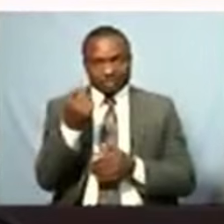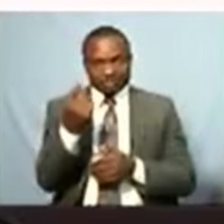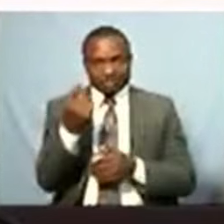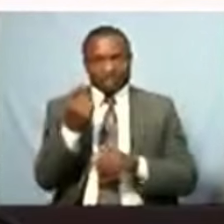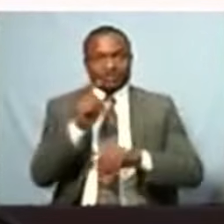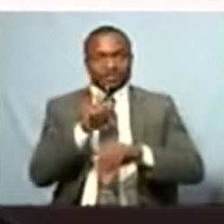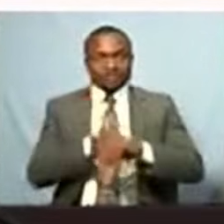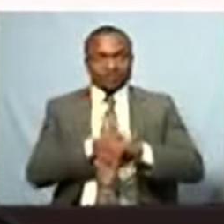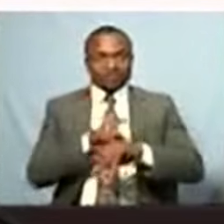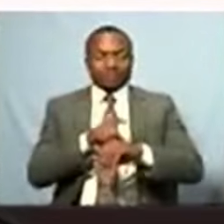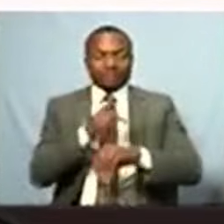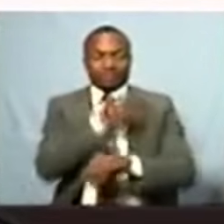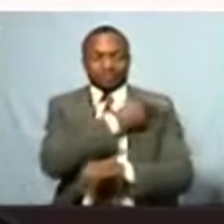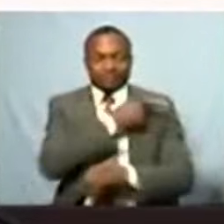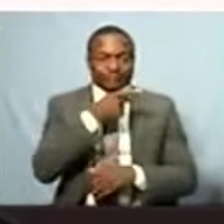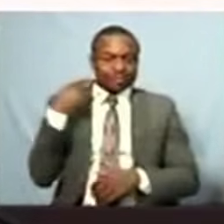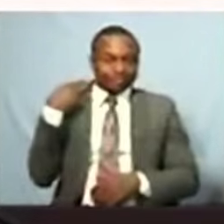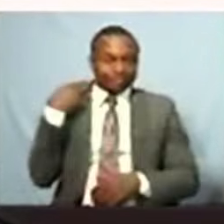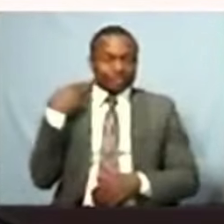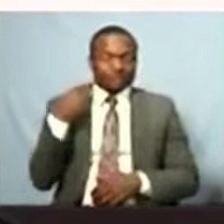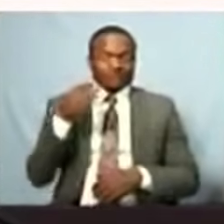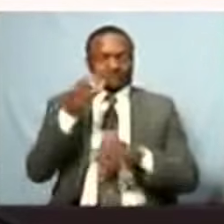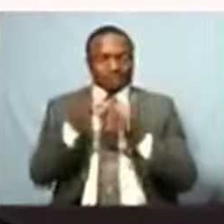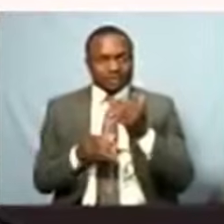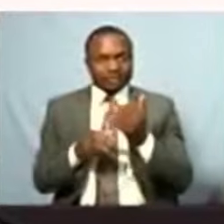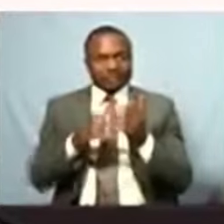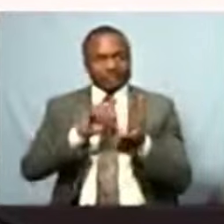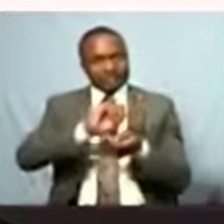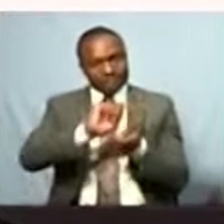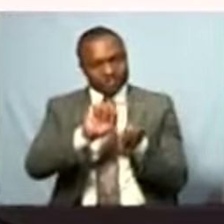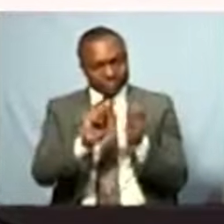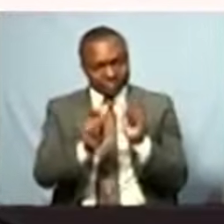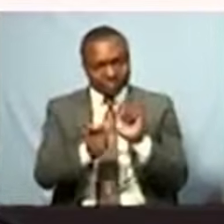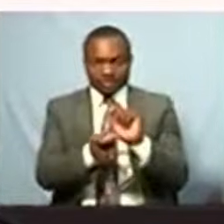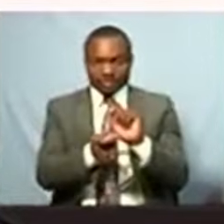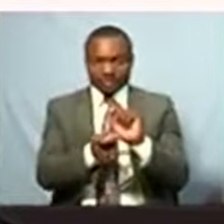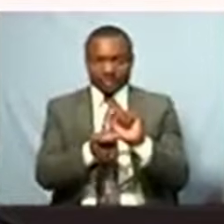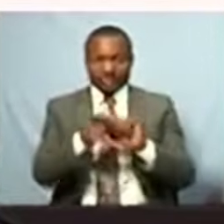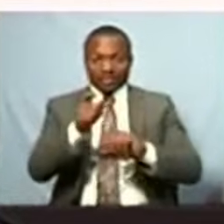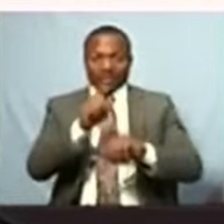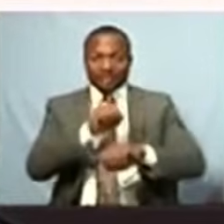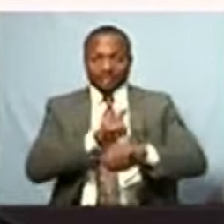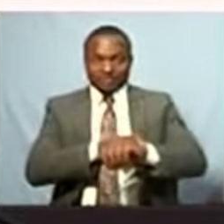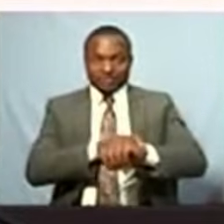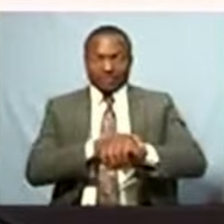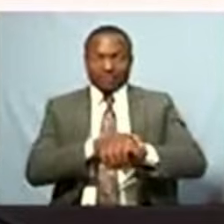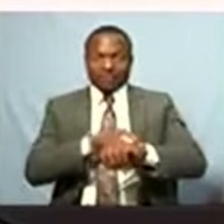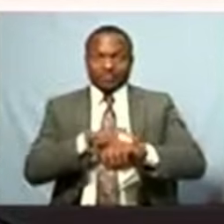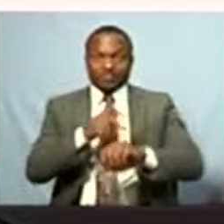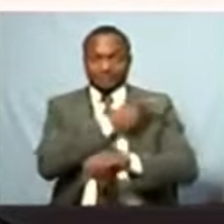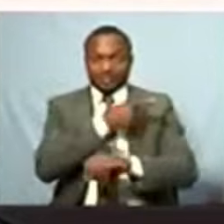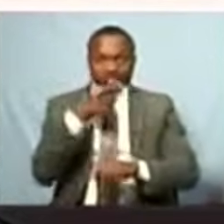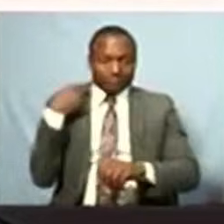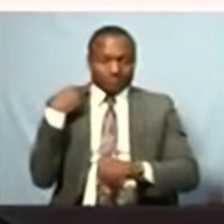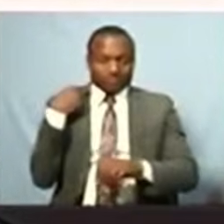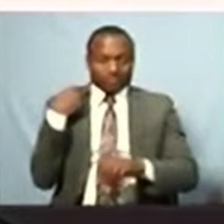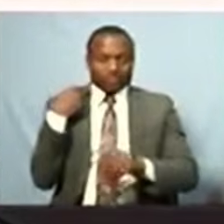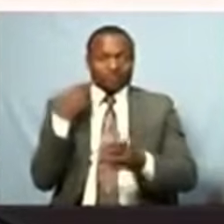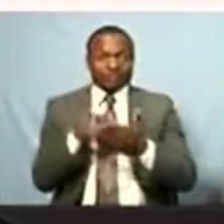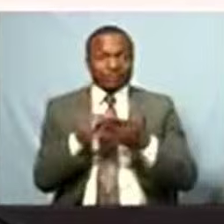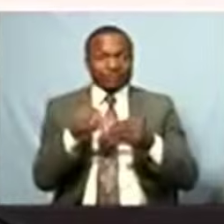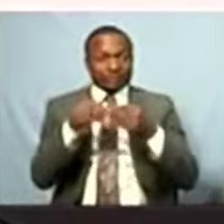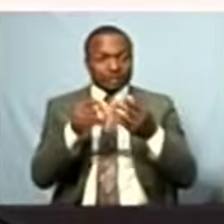of parliament, as the clause is changing the commencement of the term of parliament from the current provision which provides